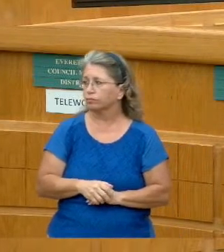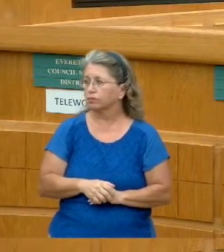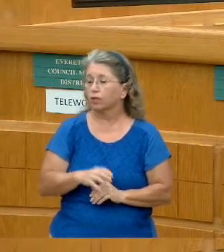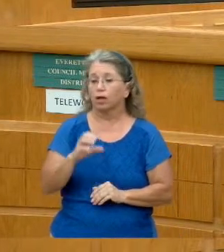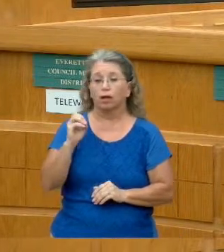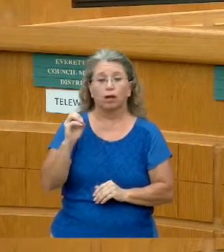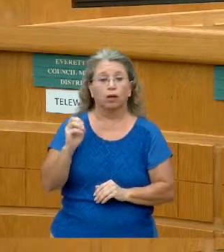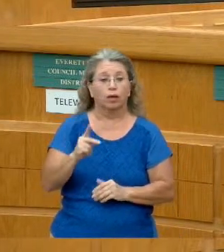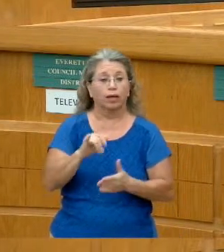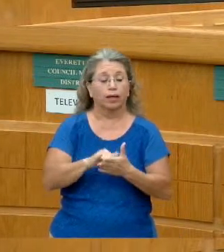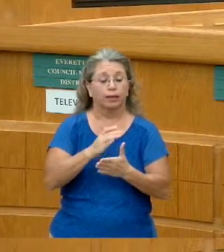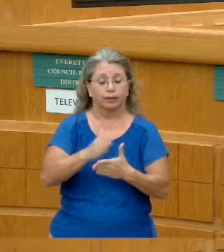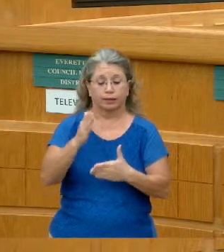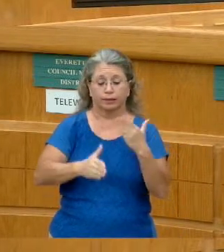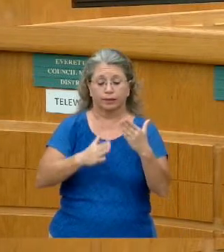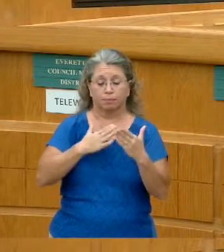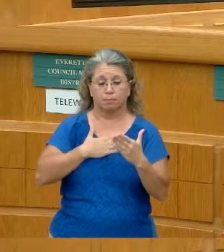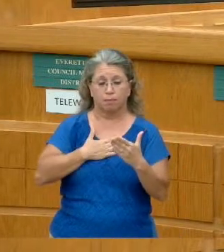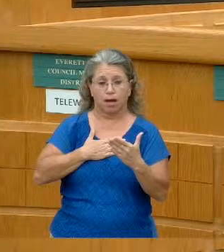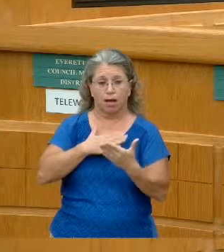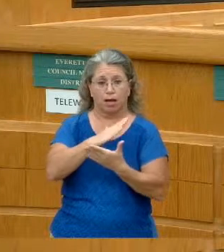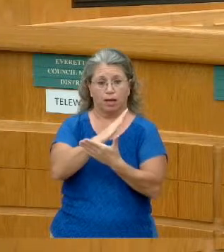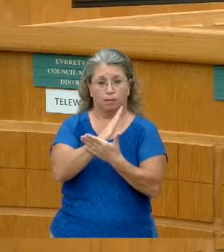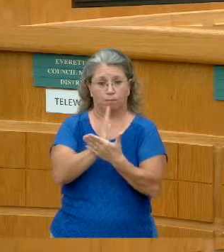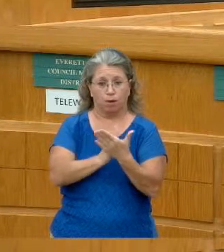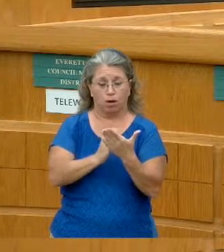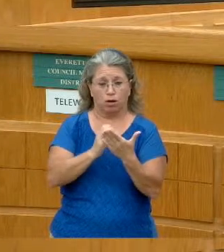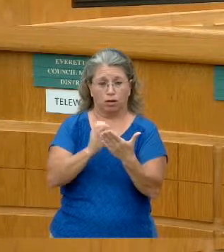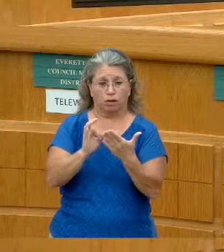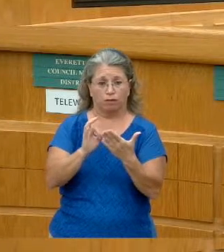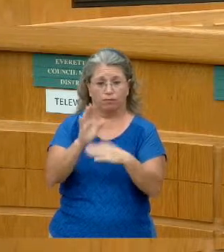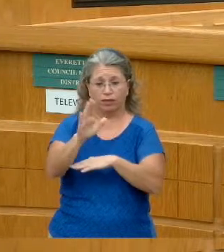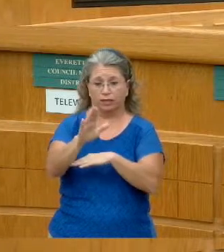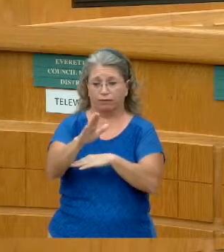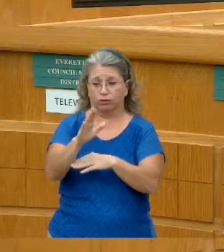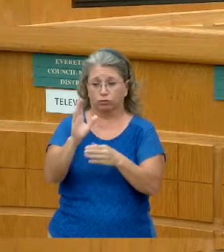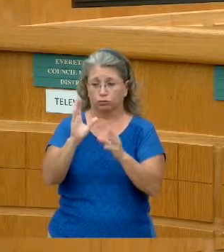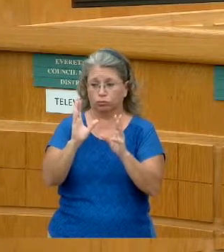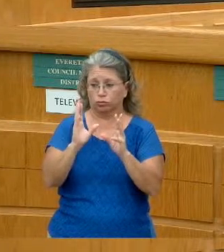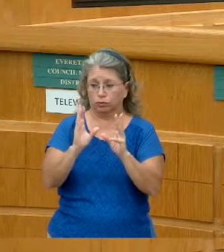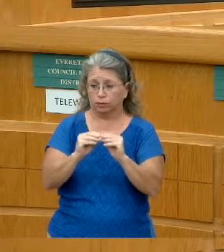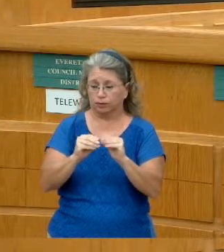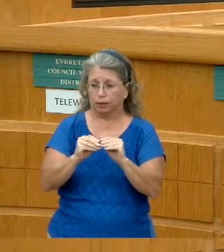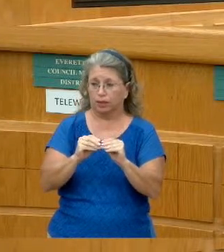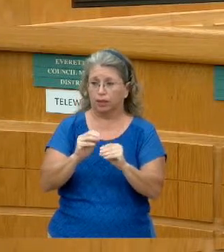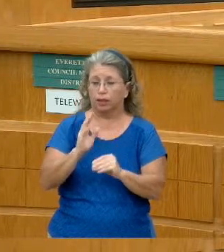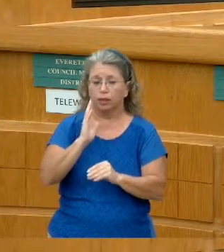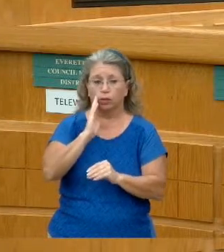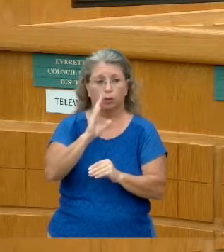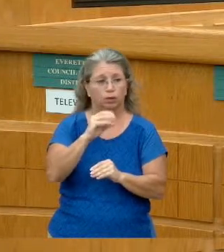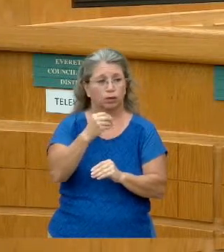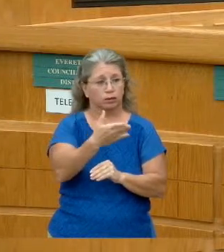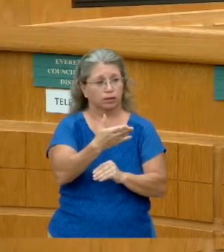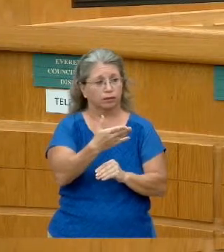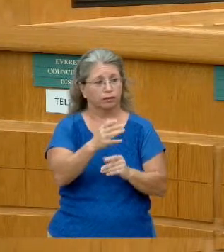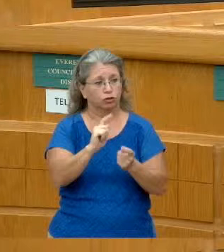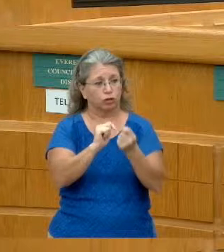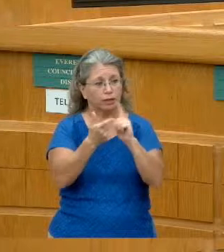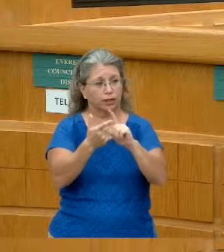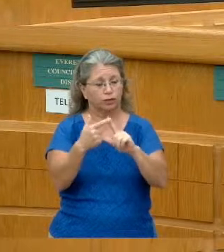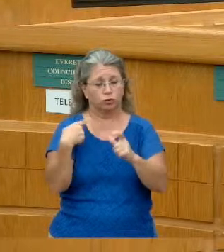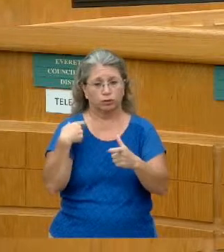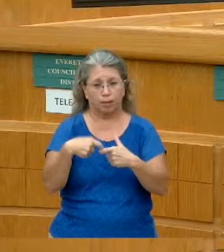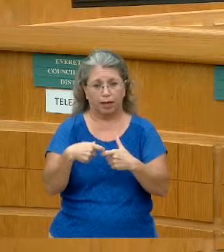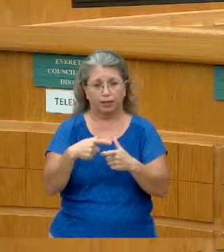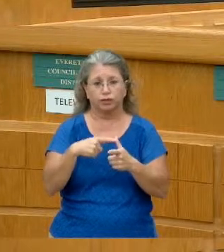Okay, so that concludes my portion of this afternoon's briefing. We're going to get it translated by Gabby into Spanish, and